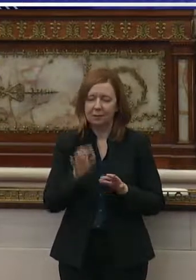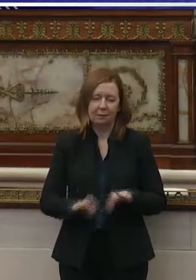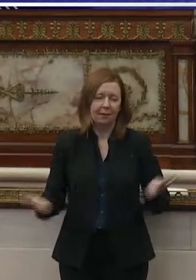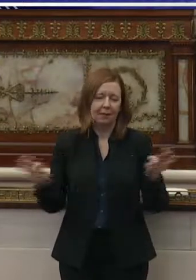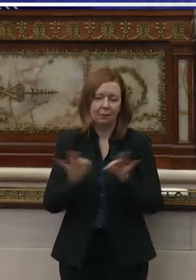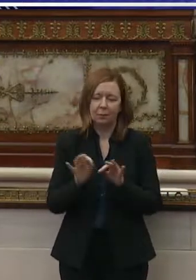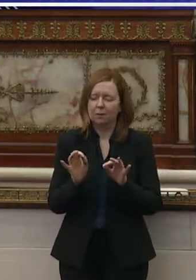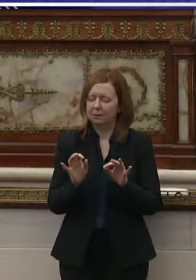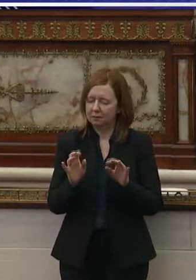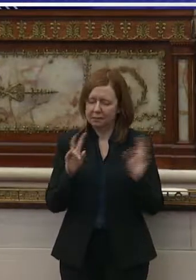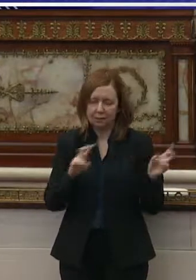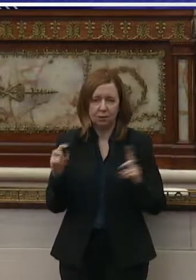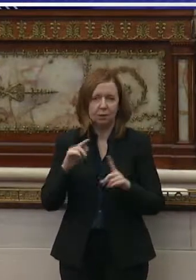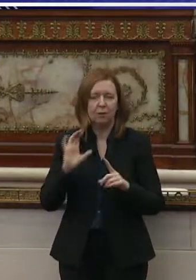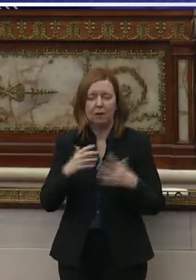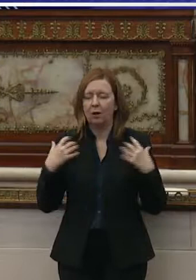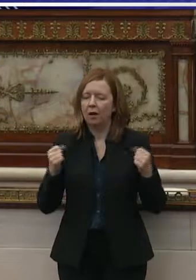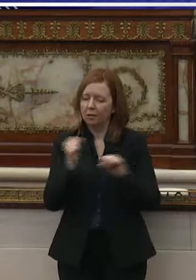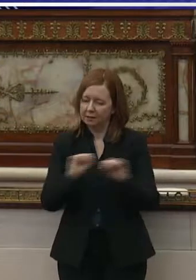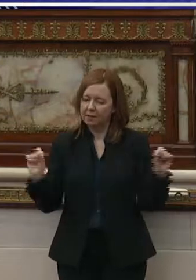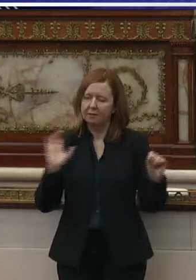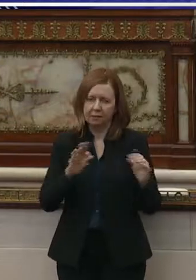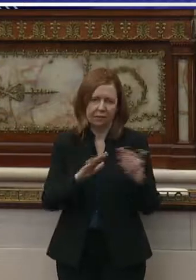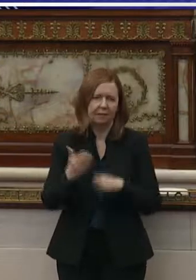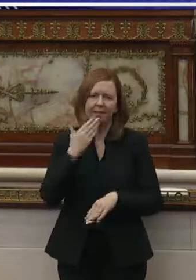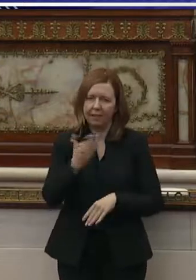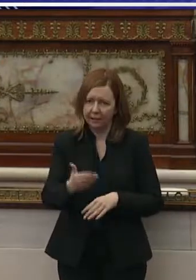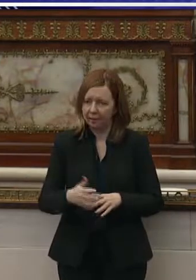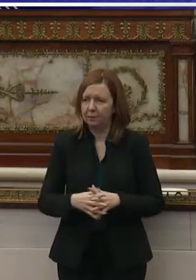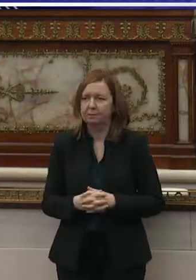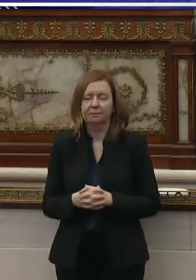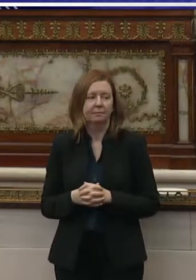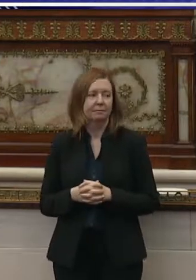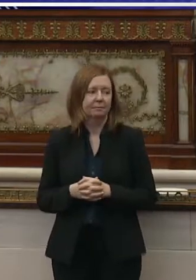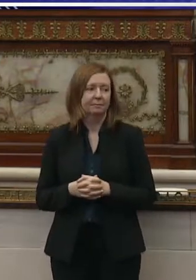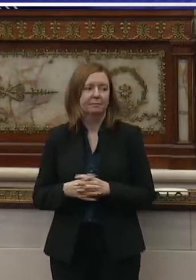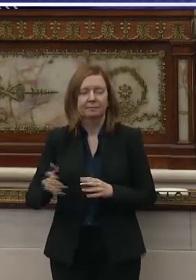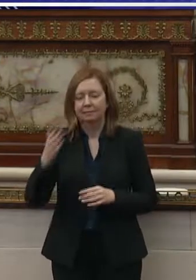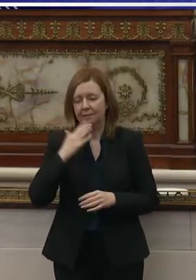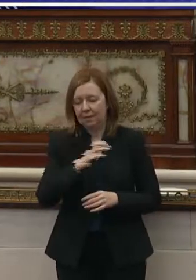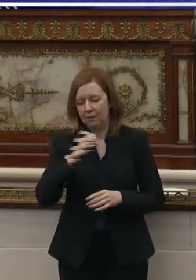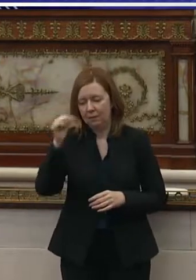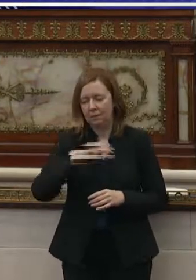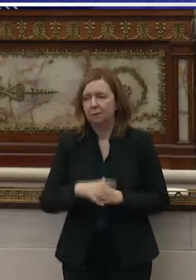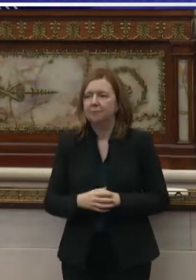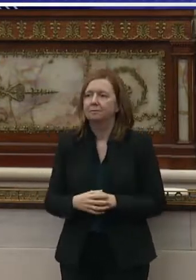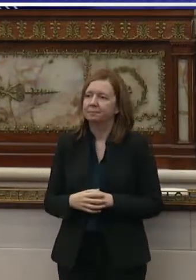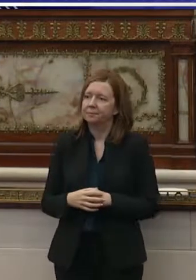important and critical issues to our health and safety of our city. Thank you. Thank you, Councilman.